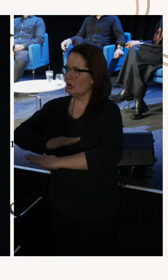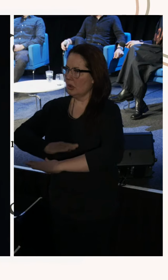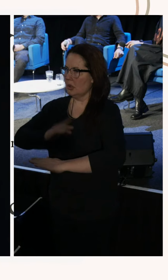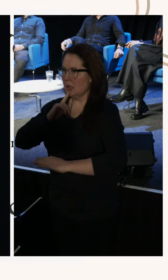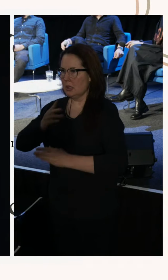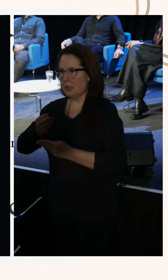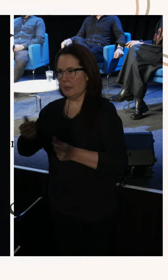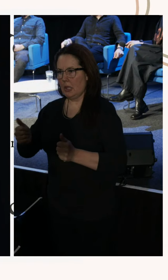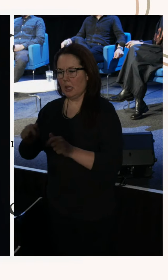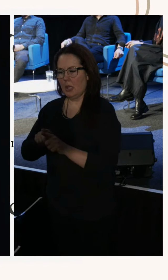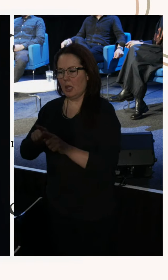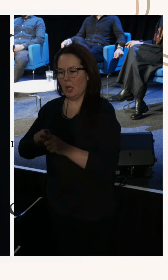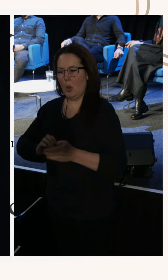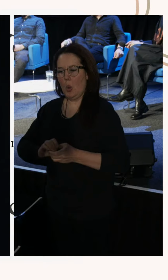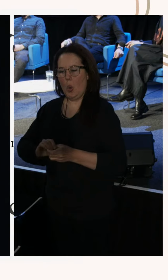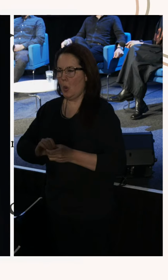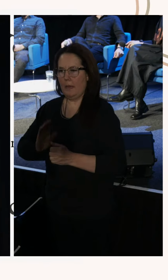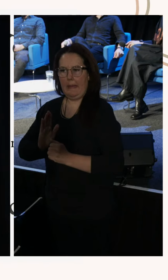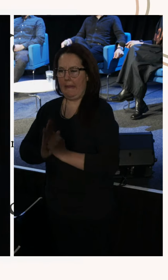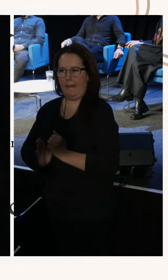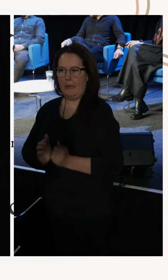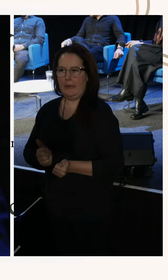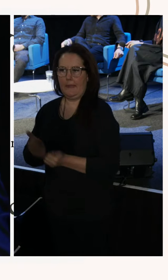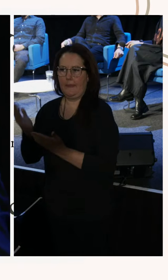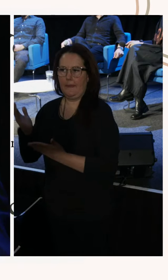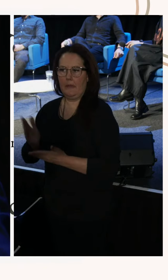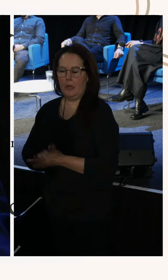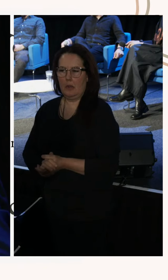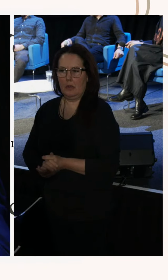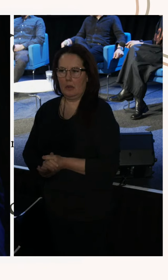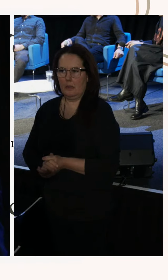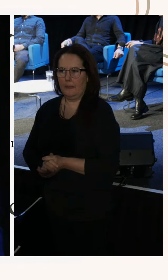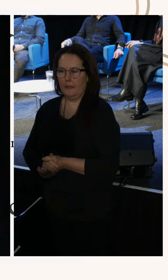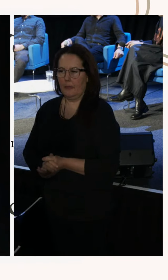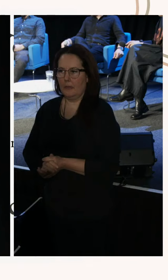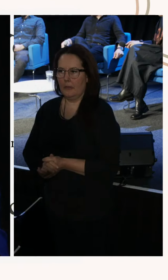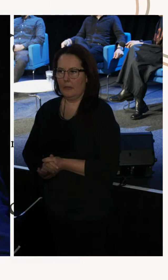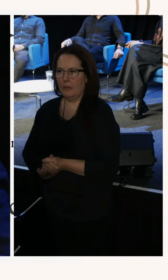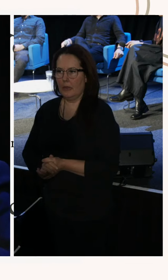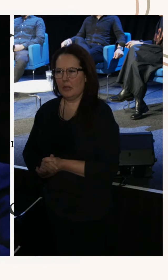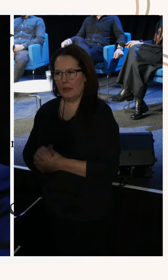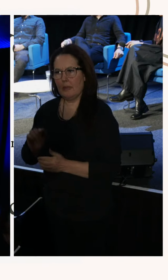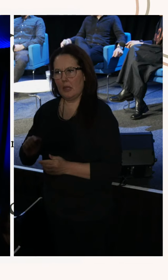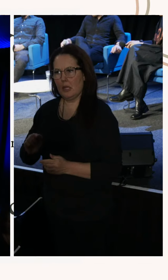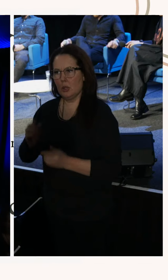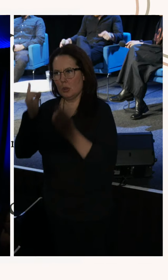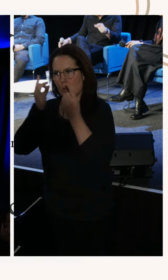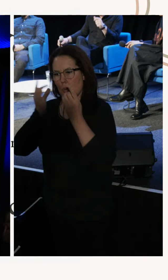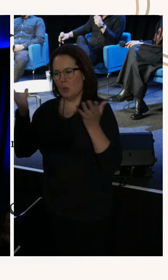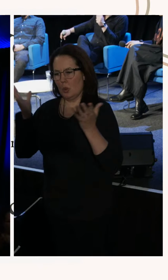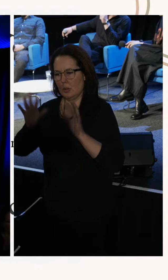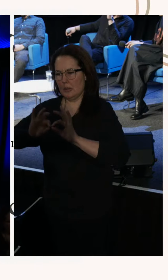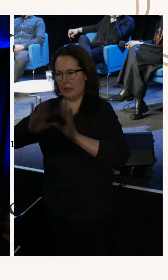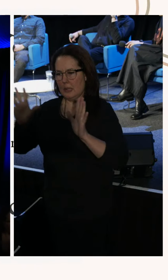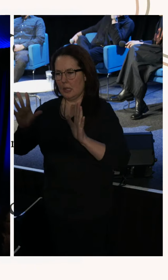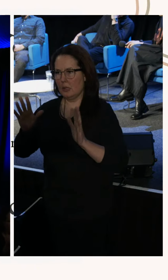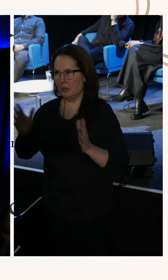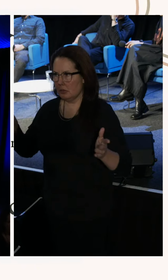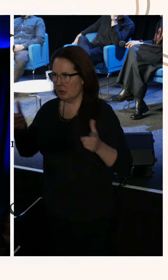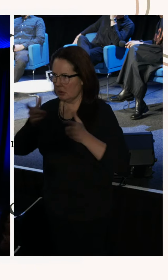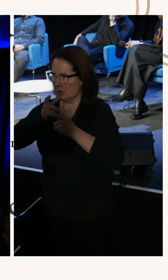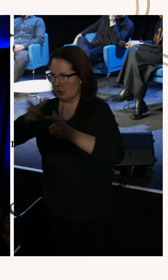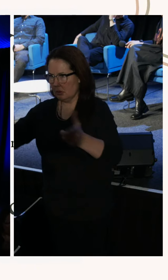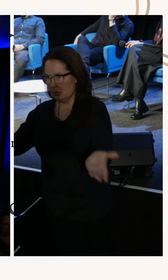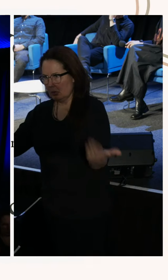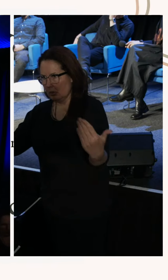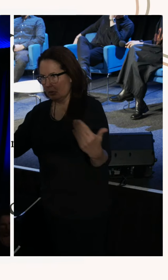like sovereignty was never ceded. That is some kind of exhortation to action, a call